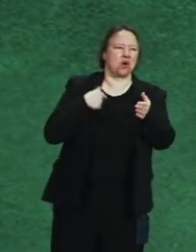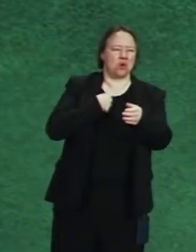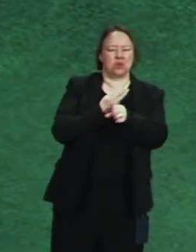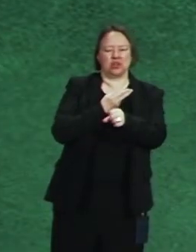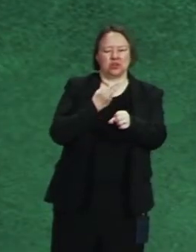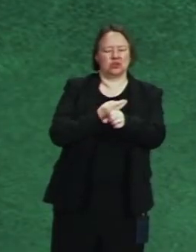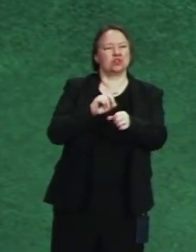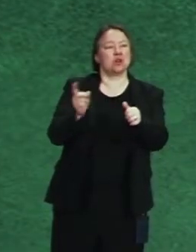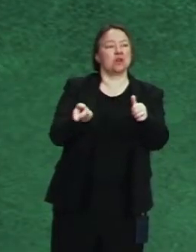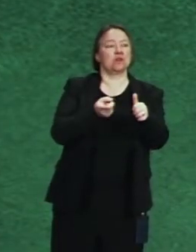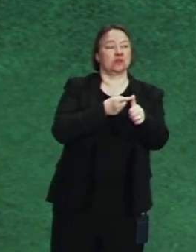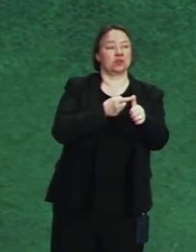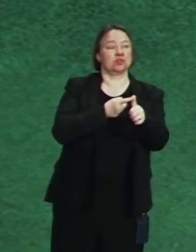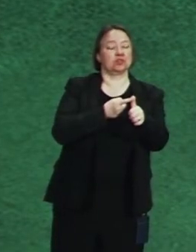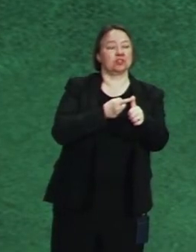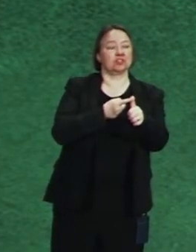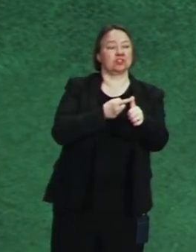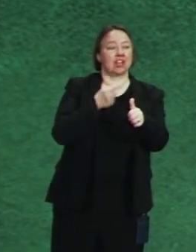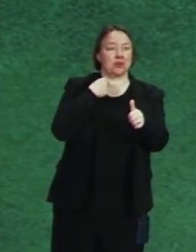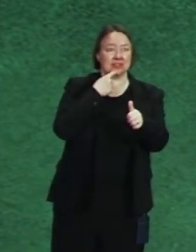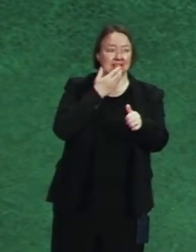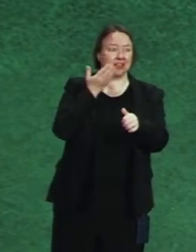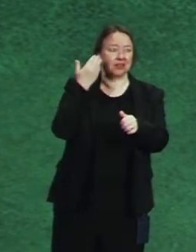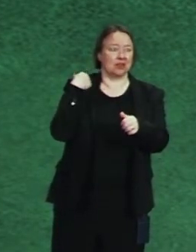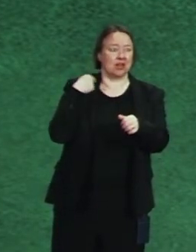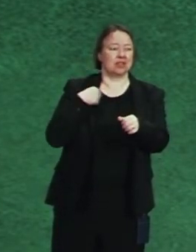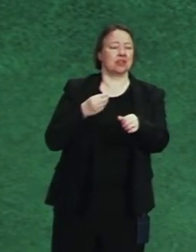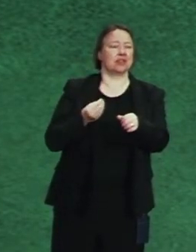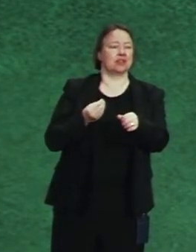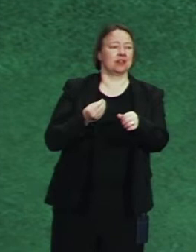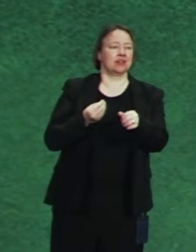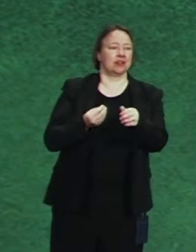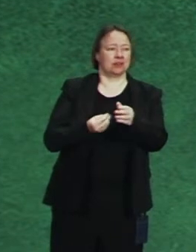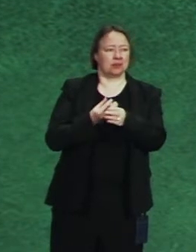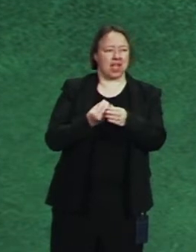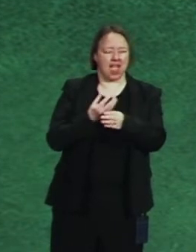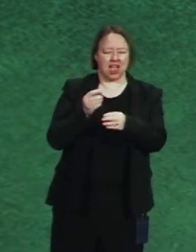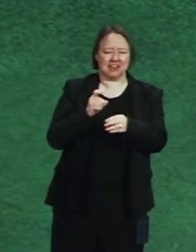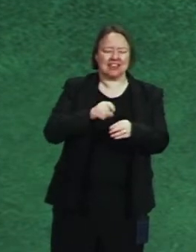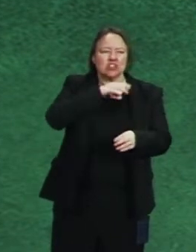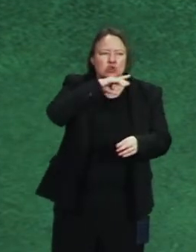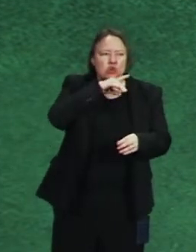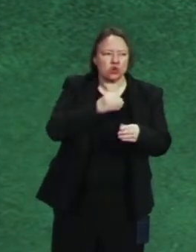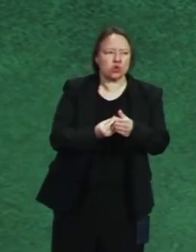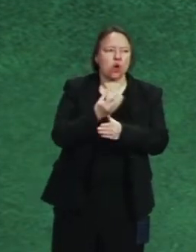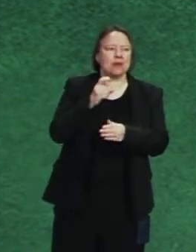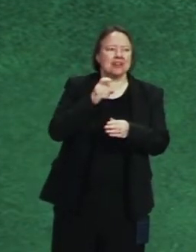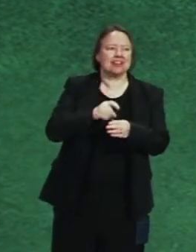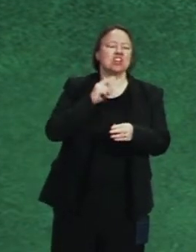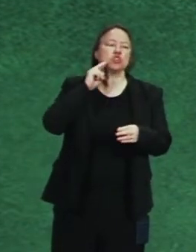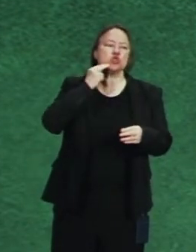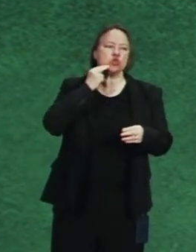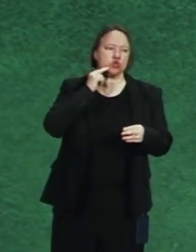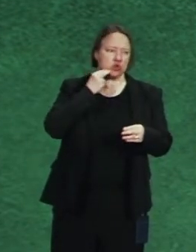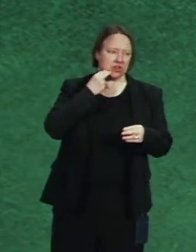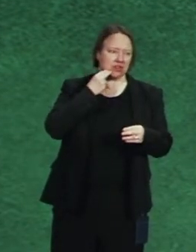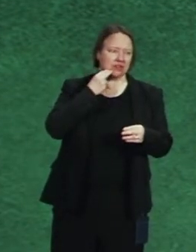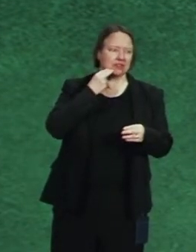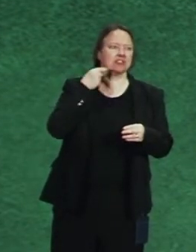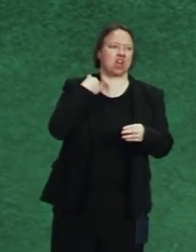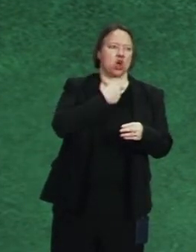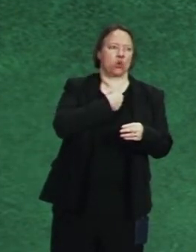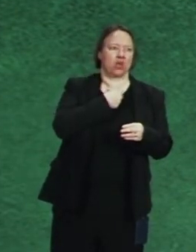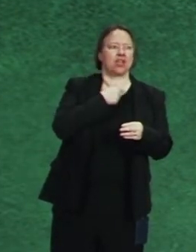of all, as I was saying, the plants don't actually need soil to grow. What they need is the nutrients and the acreage that the soil